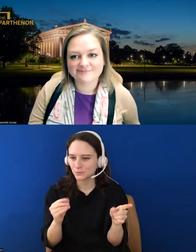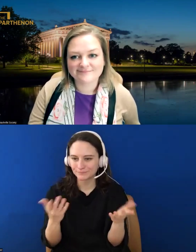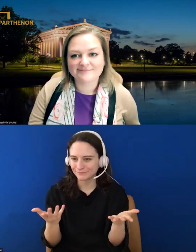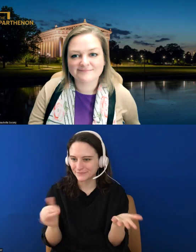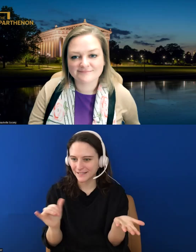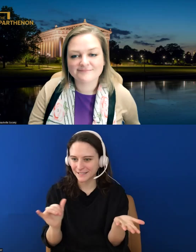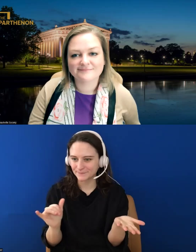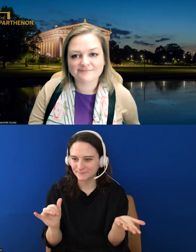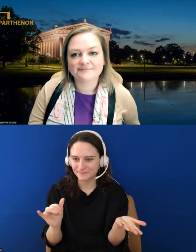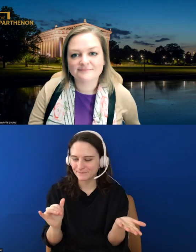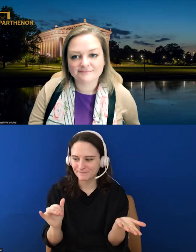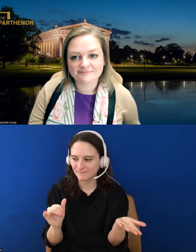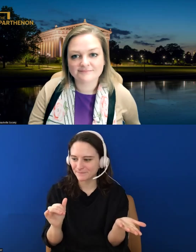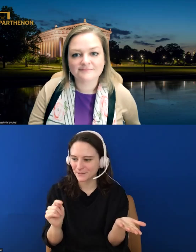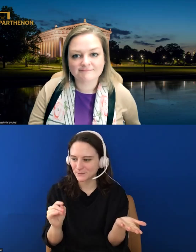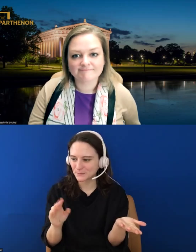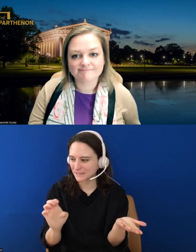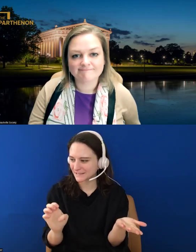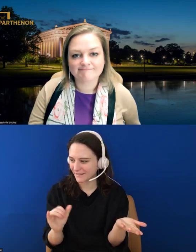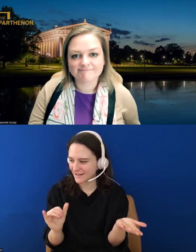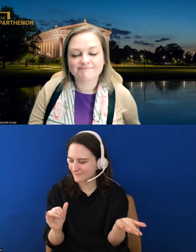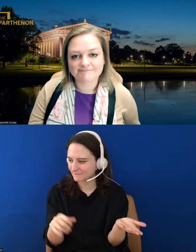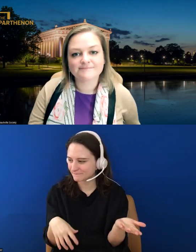like be